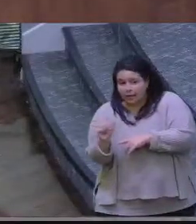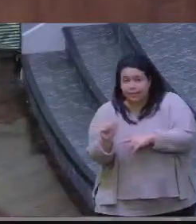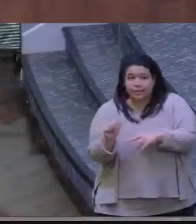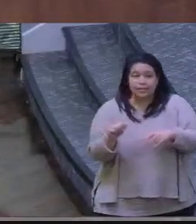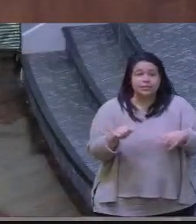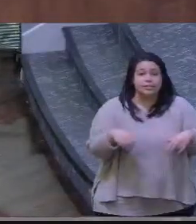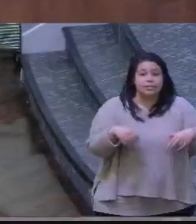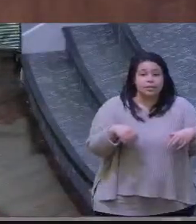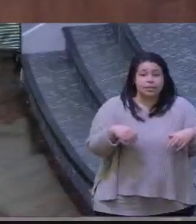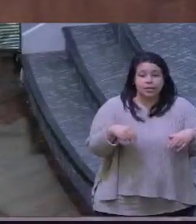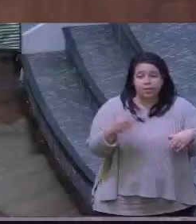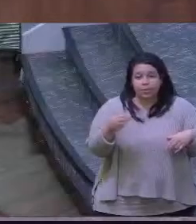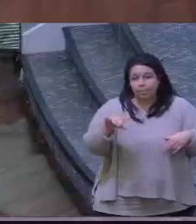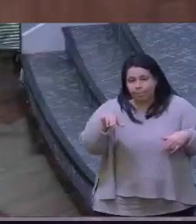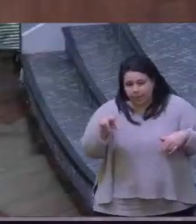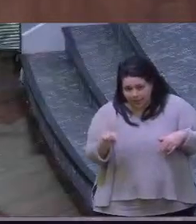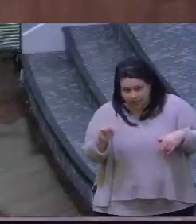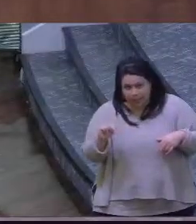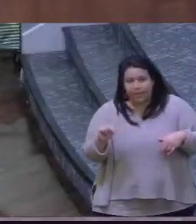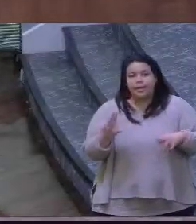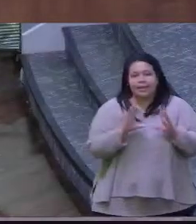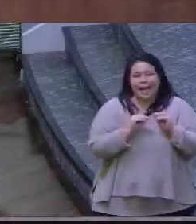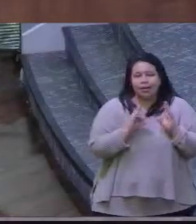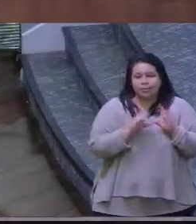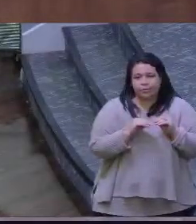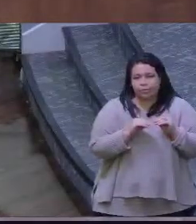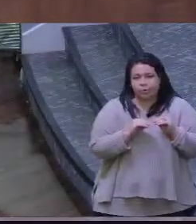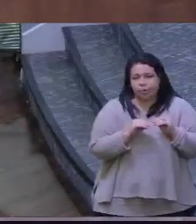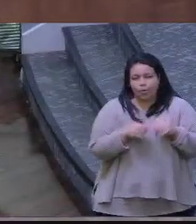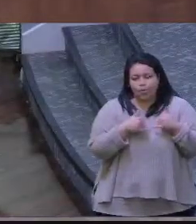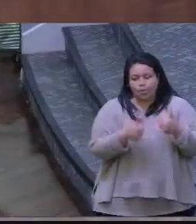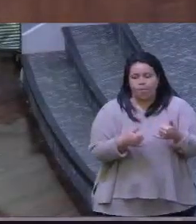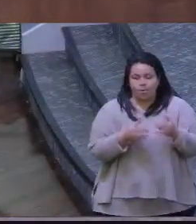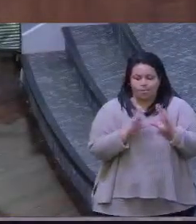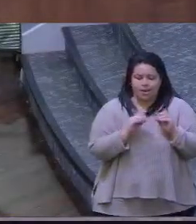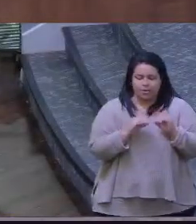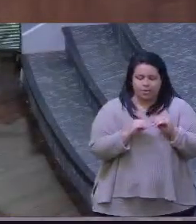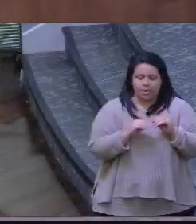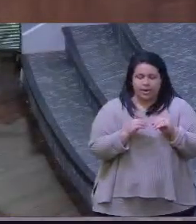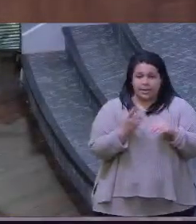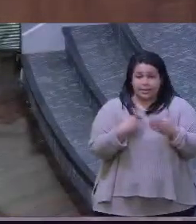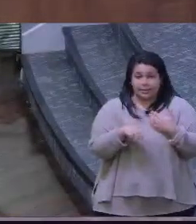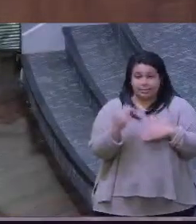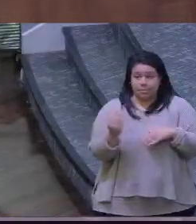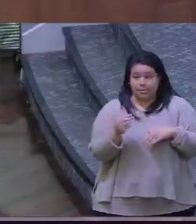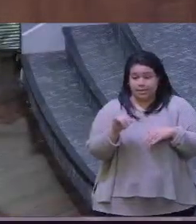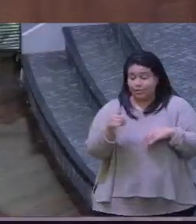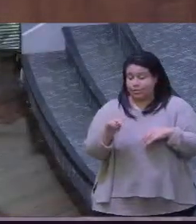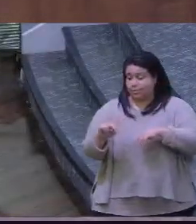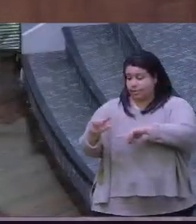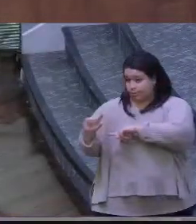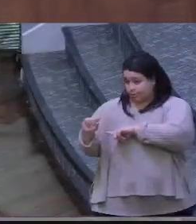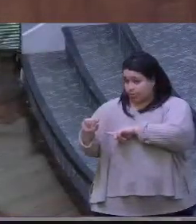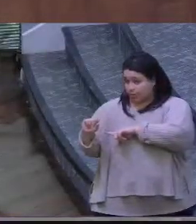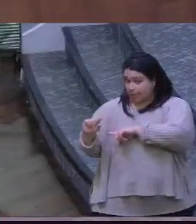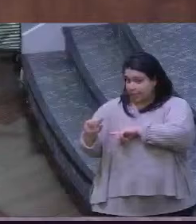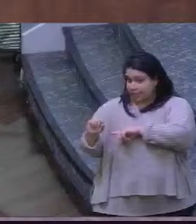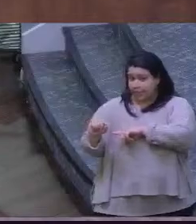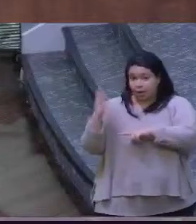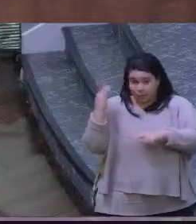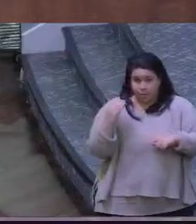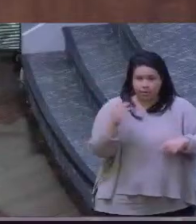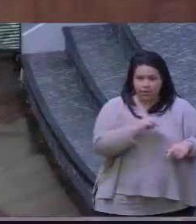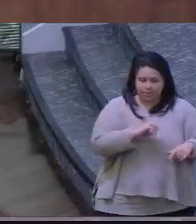Relations Council Award Banquet. There is no school on Monday, January the 20th, in observance of Dr. Martin